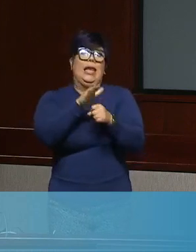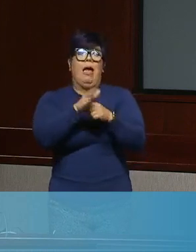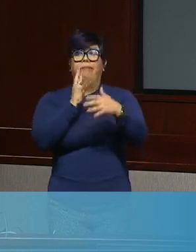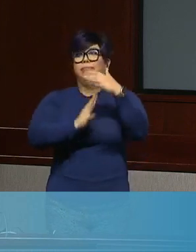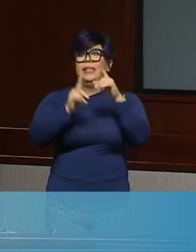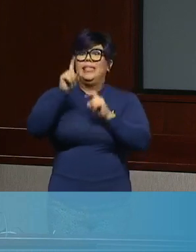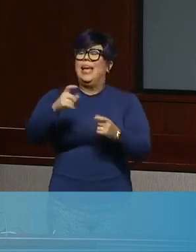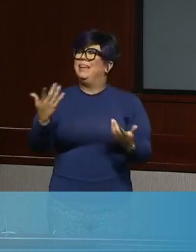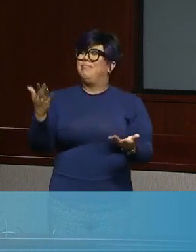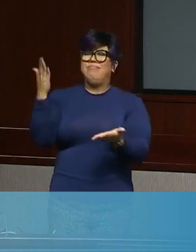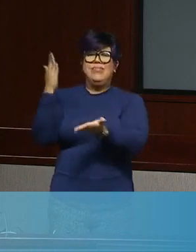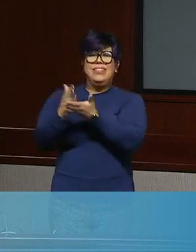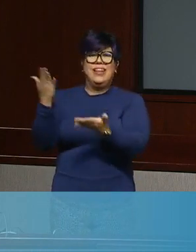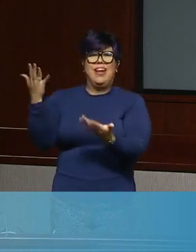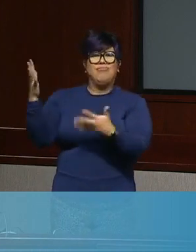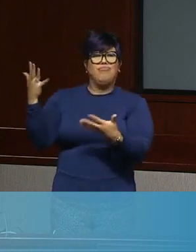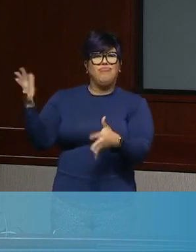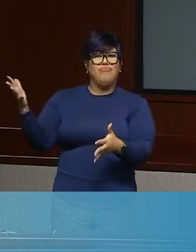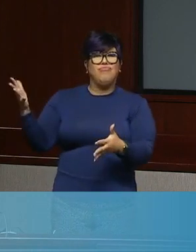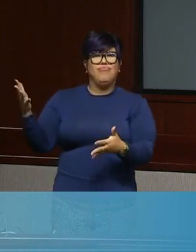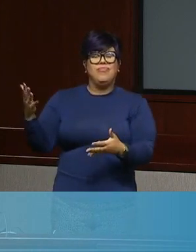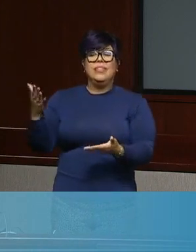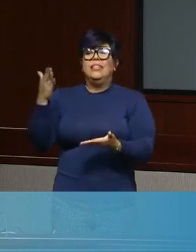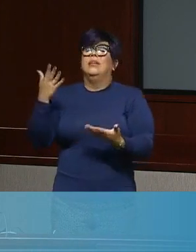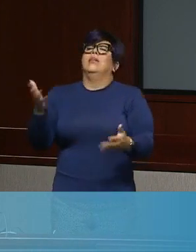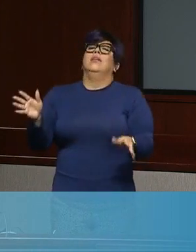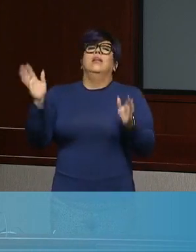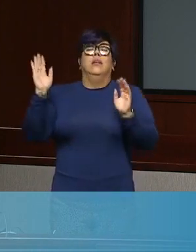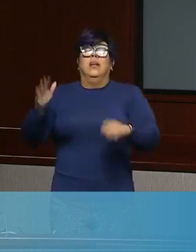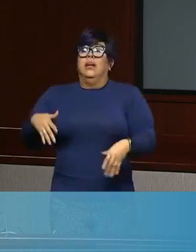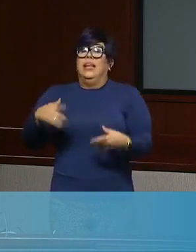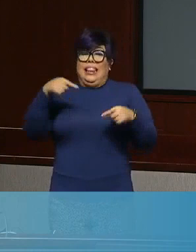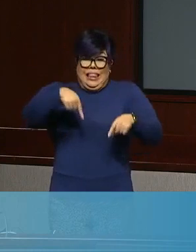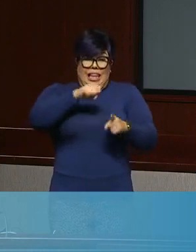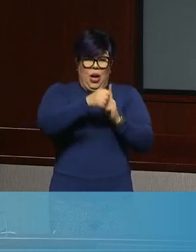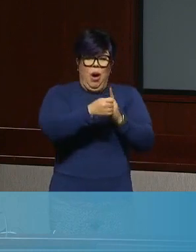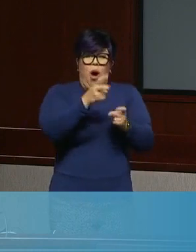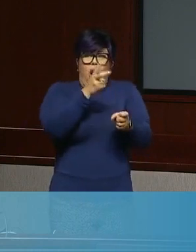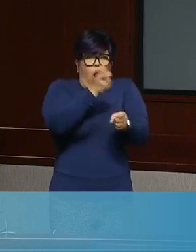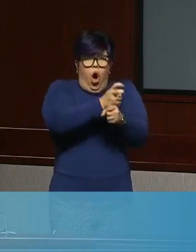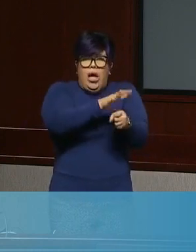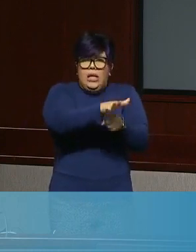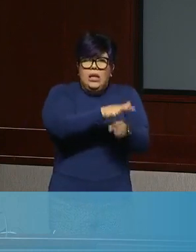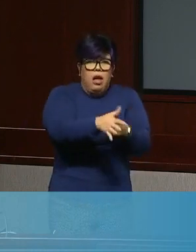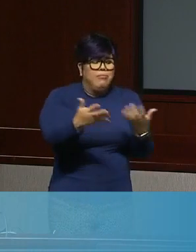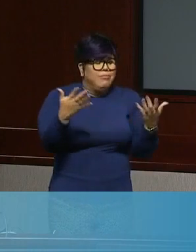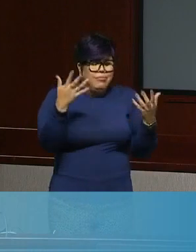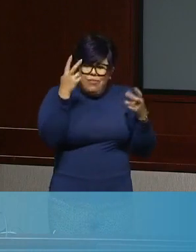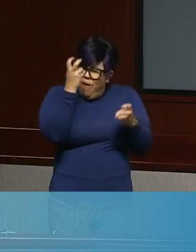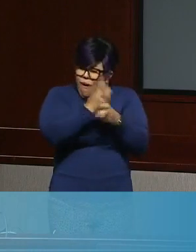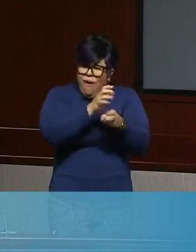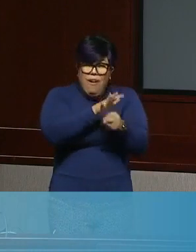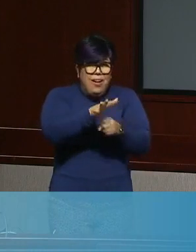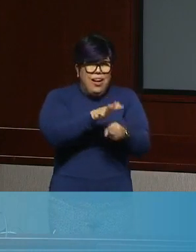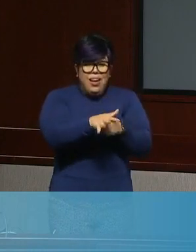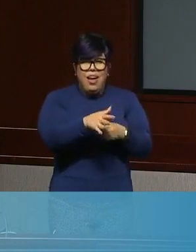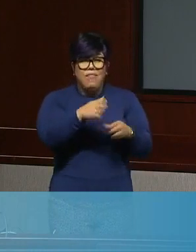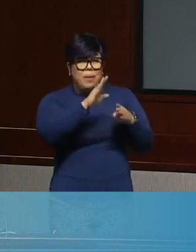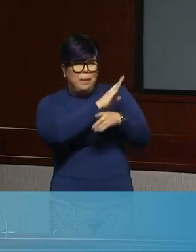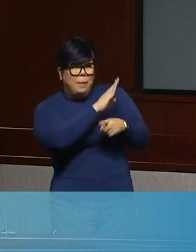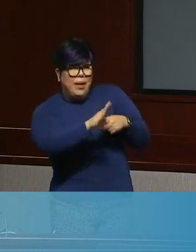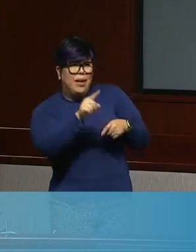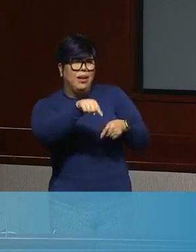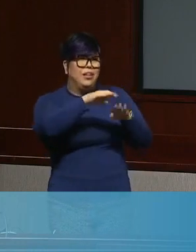We are demanding that you not continue to make this situation any harder on our business community and on our kids than it already